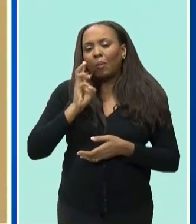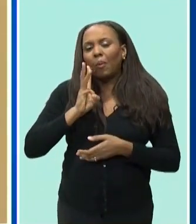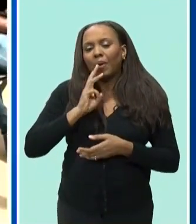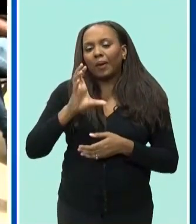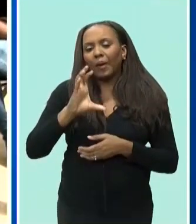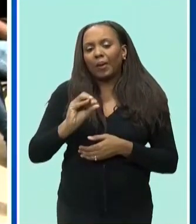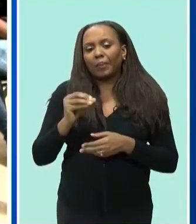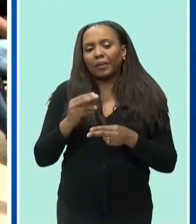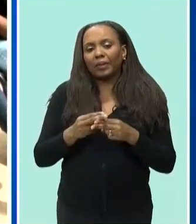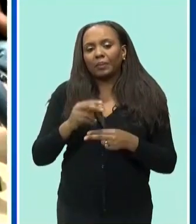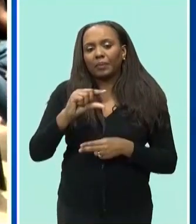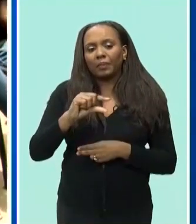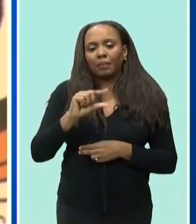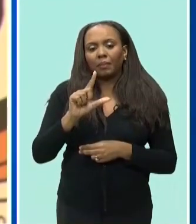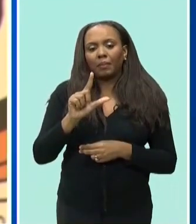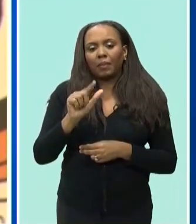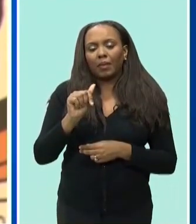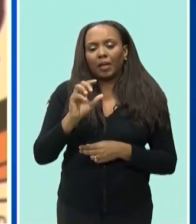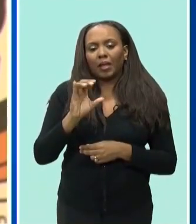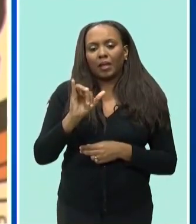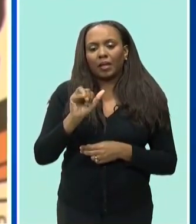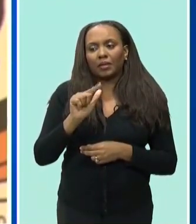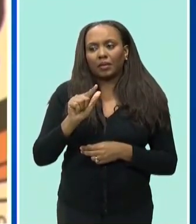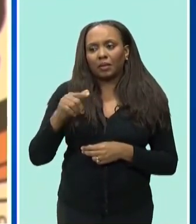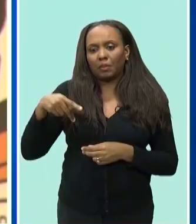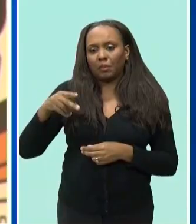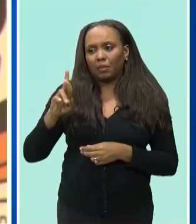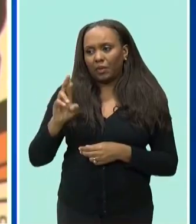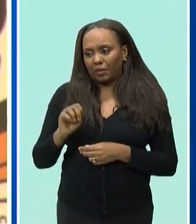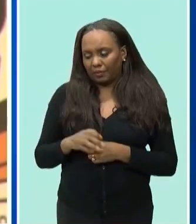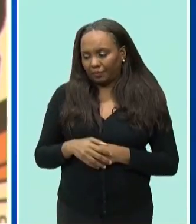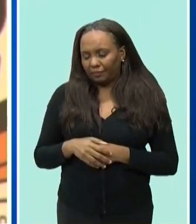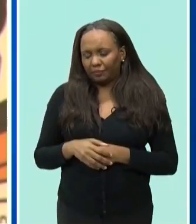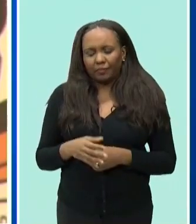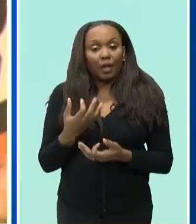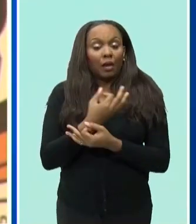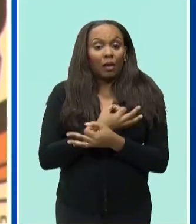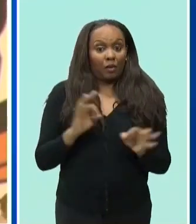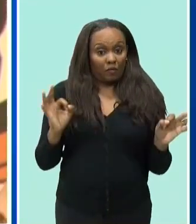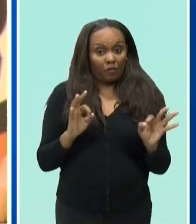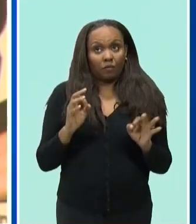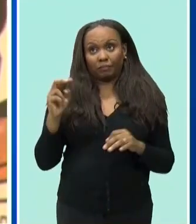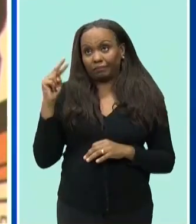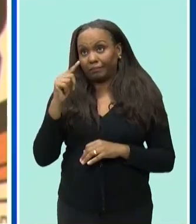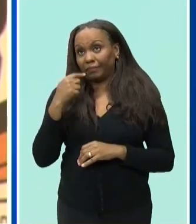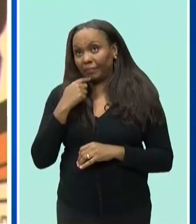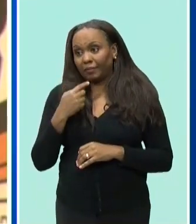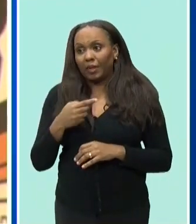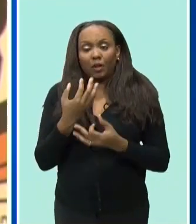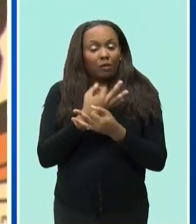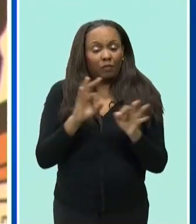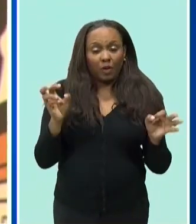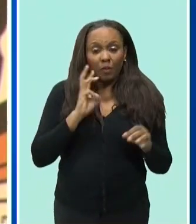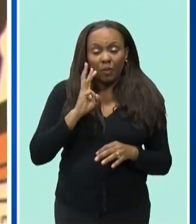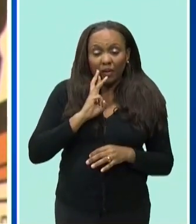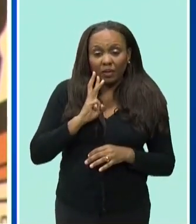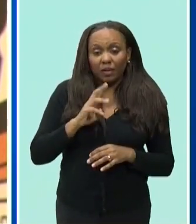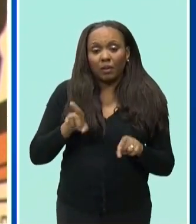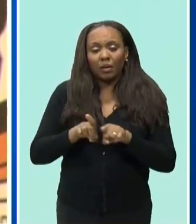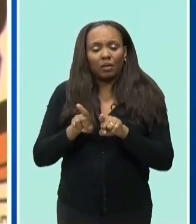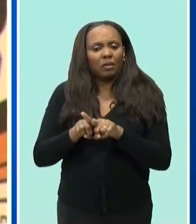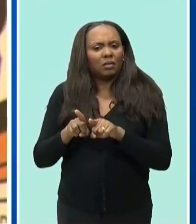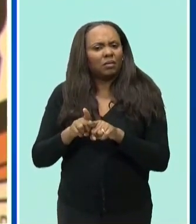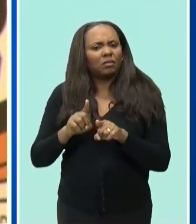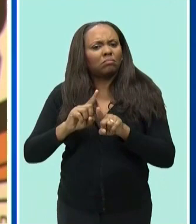Pure. In addition to free bottles of water being available, there is also a variety of infused waters to try. The bookstores, which